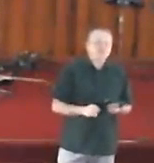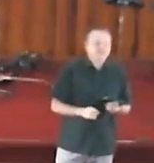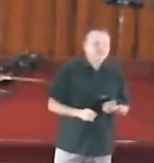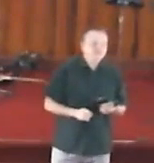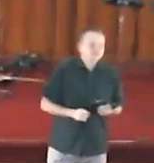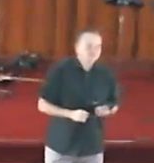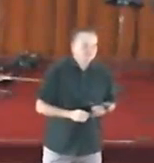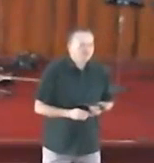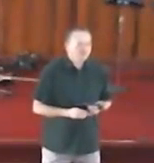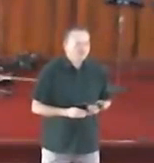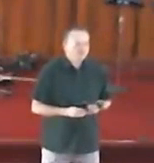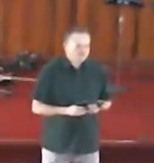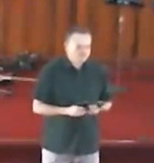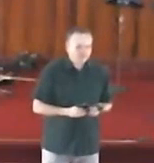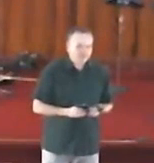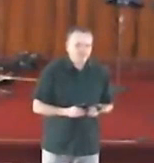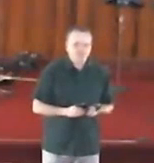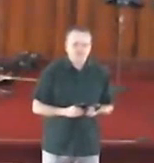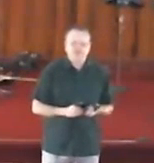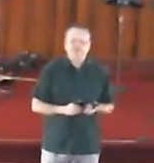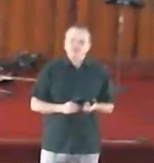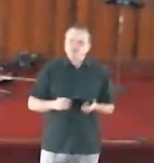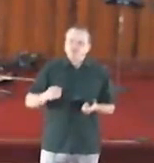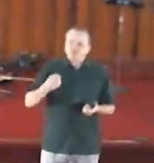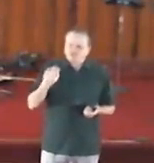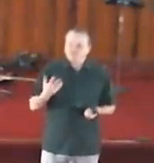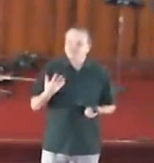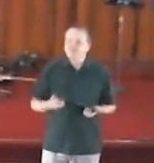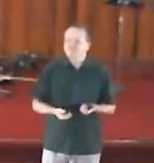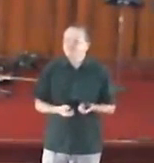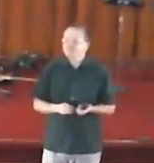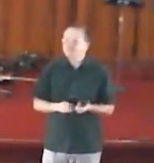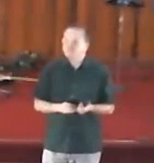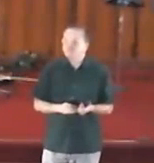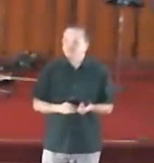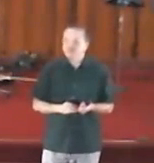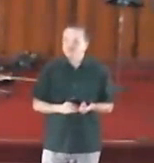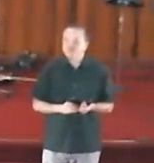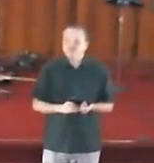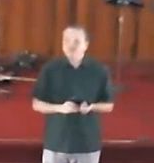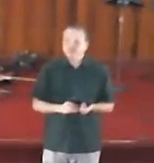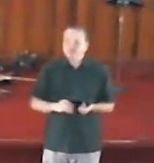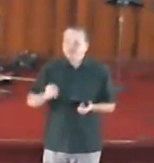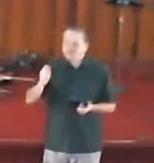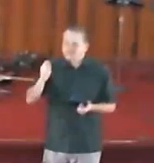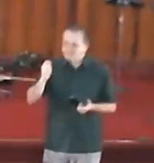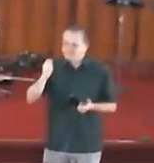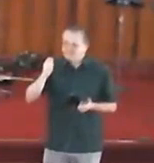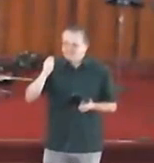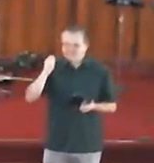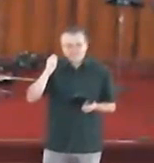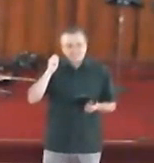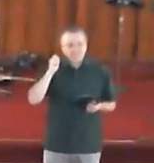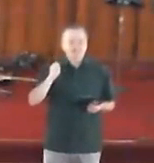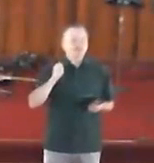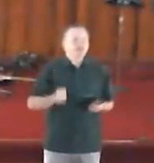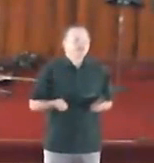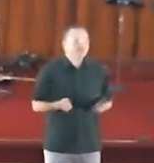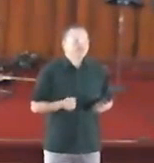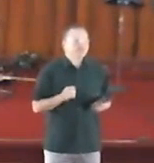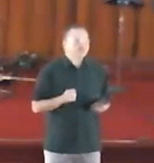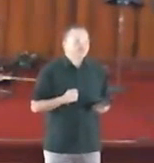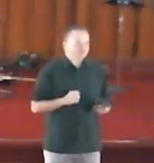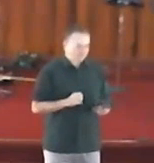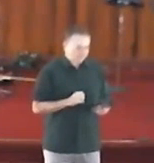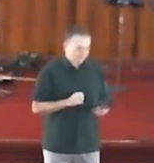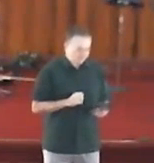vayamos a Hechos capítulo 19 y vamos a ver otra ciudad donde llegó Pablo a hablar y a llevar el poder